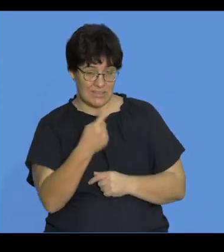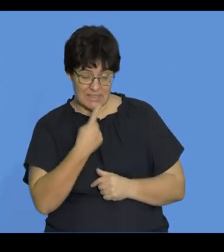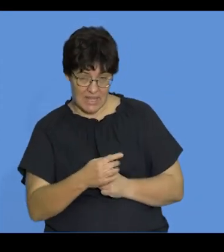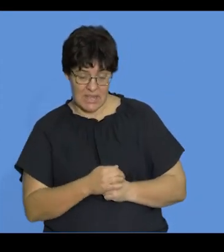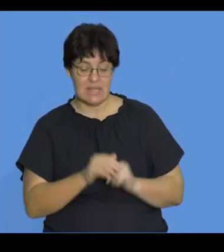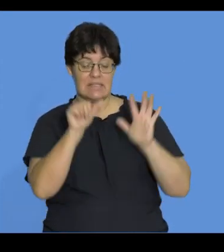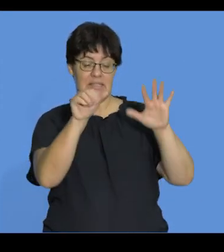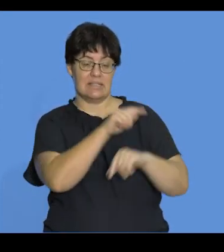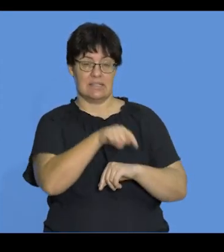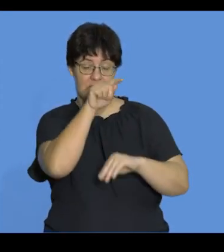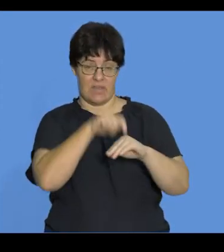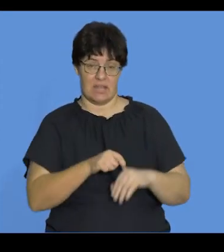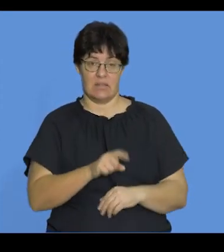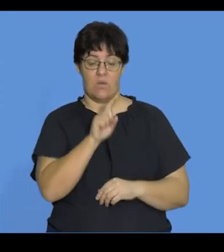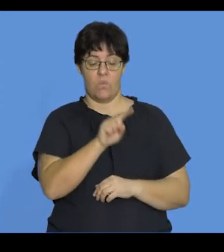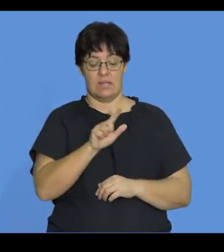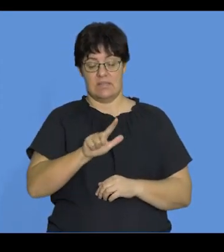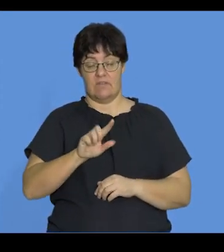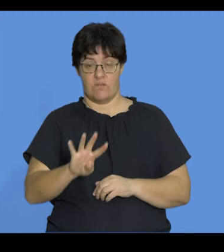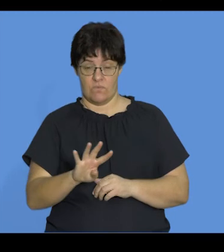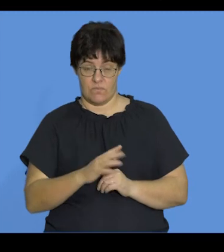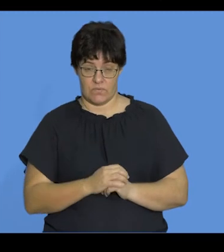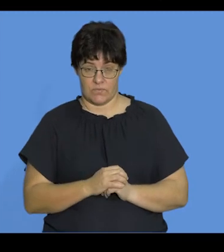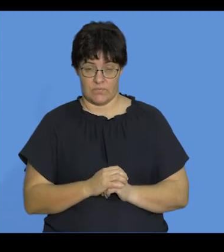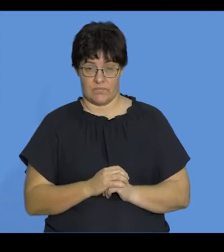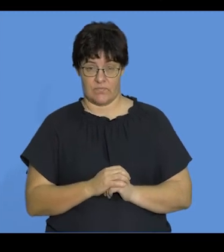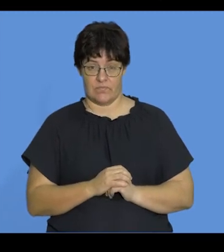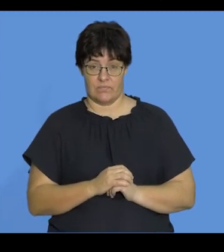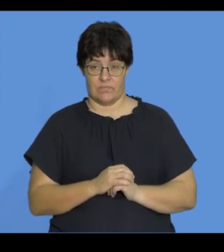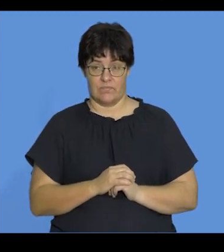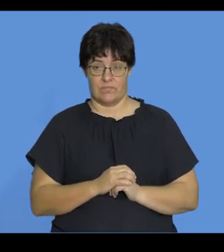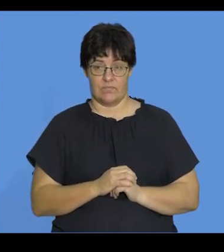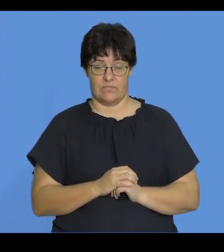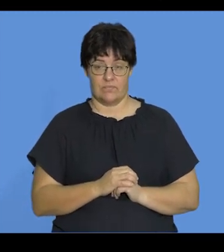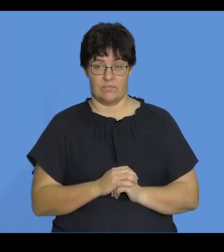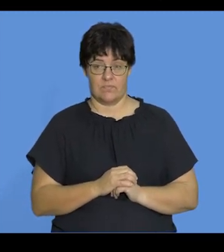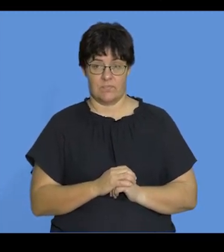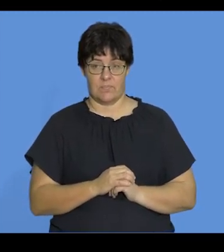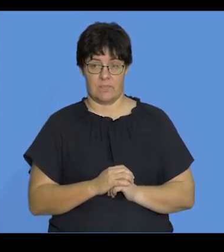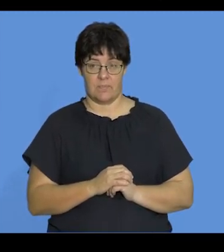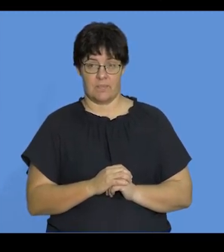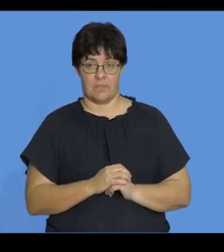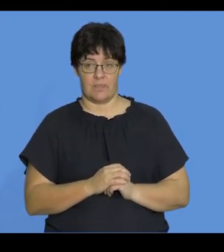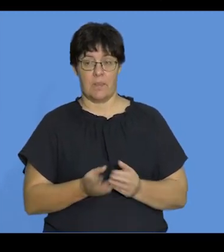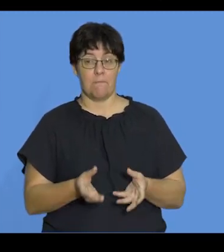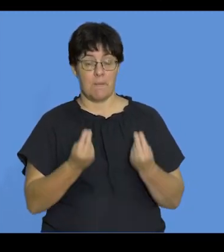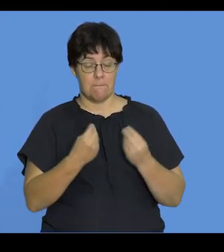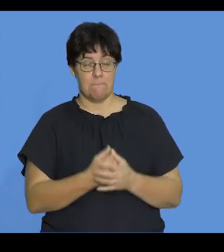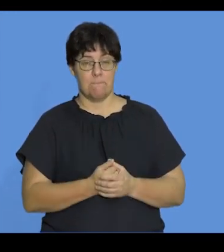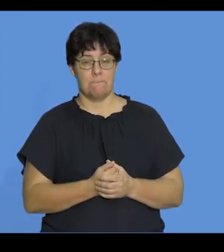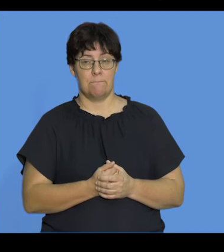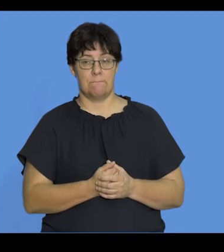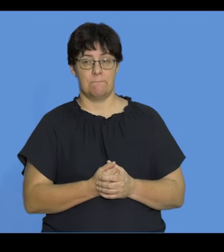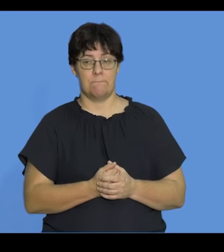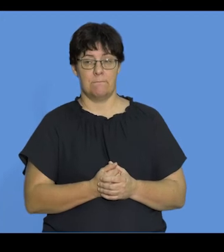say 6 divided by the molar mass, which is 174, right? Okay. What do we get? It gives